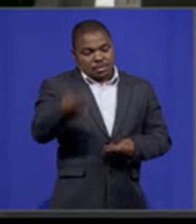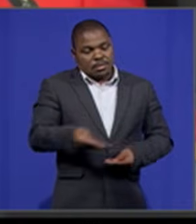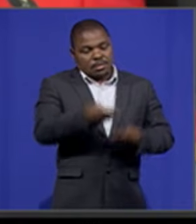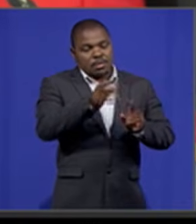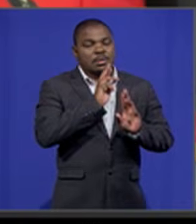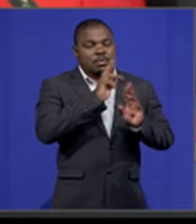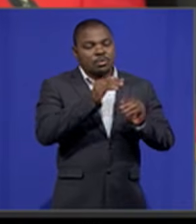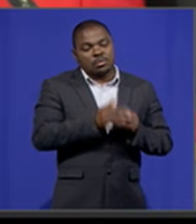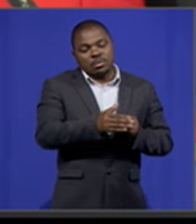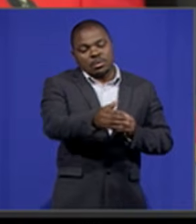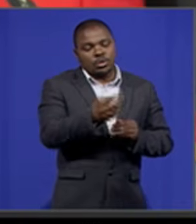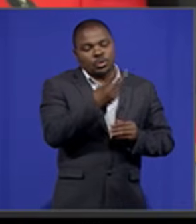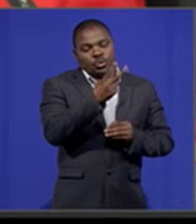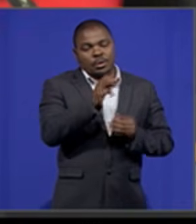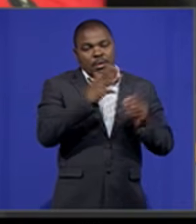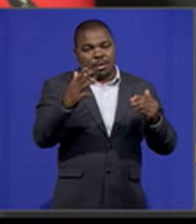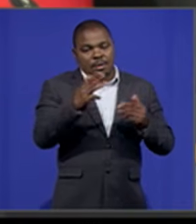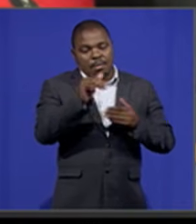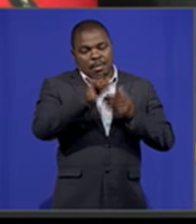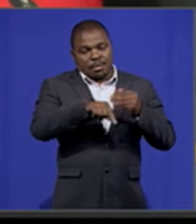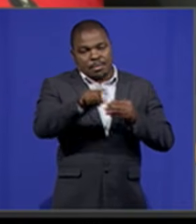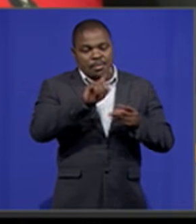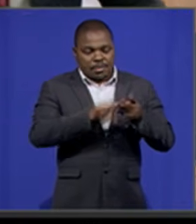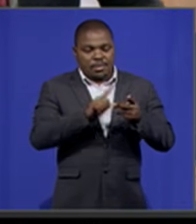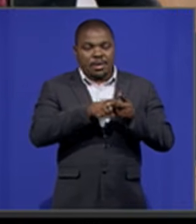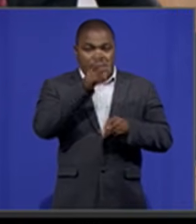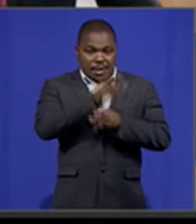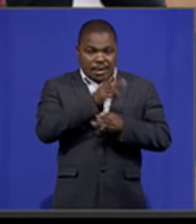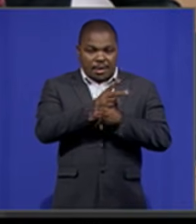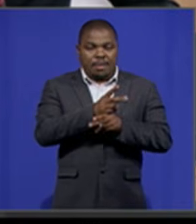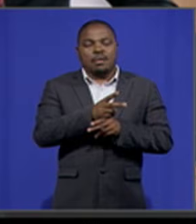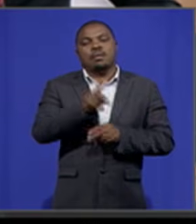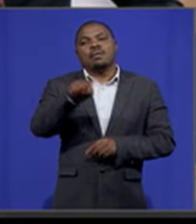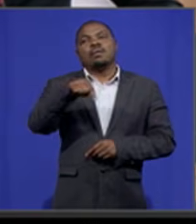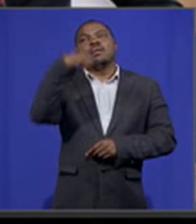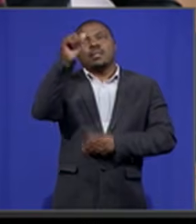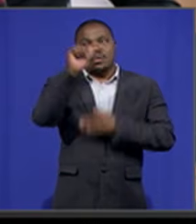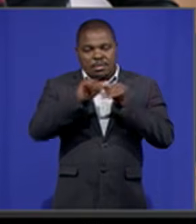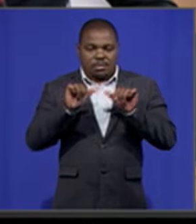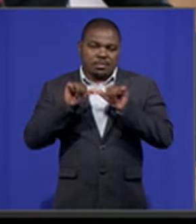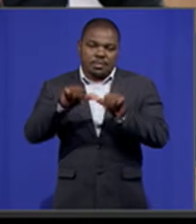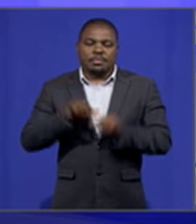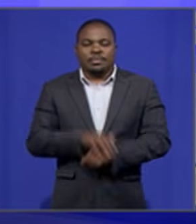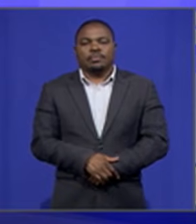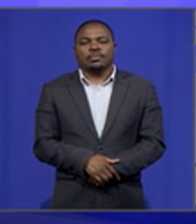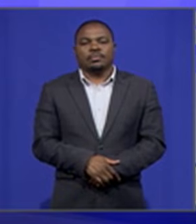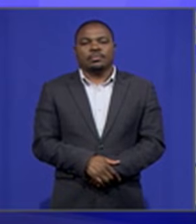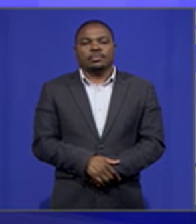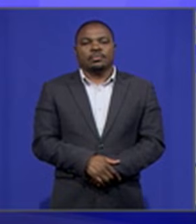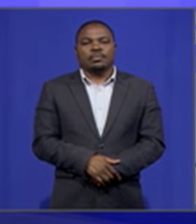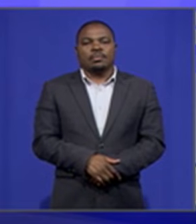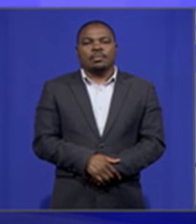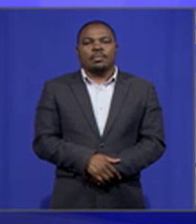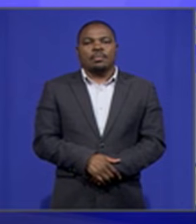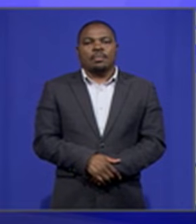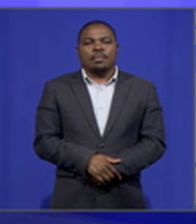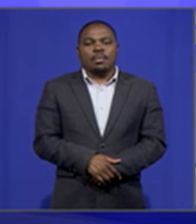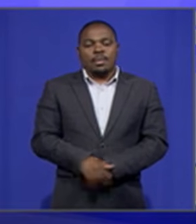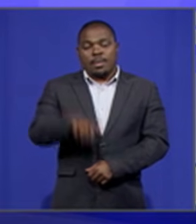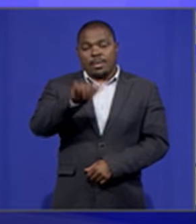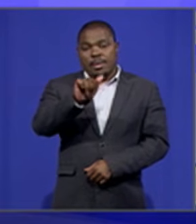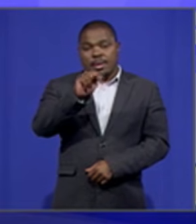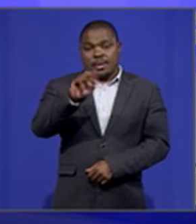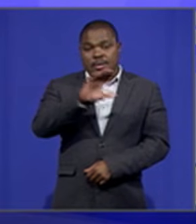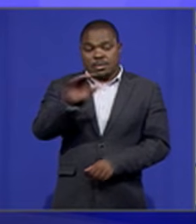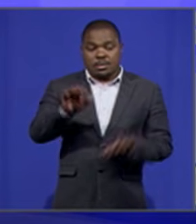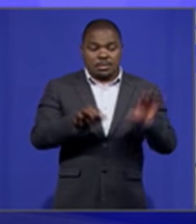kgweding ya Mopitlo gomme tla dula gape ka la pele kgweding ya Phuphu. Mokgatlo wa ANC o